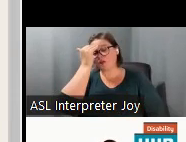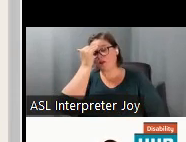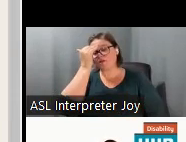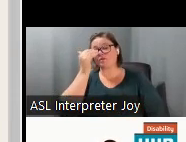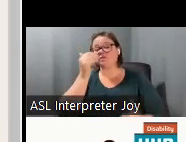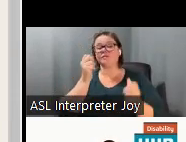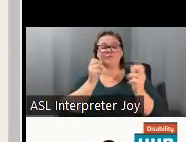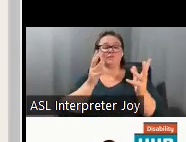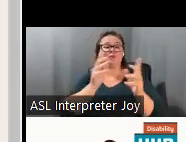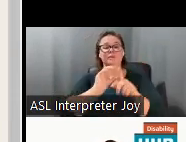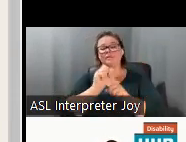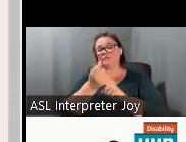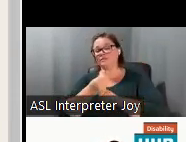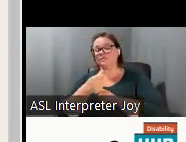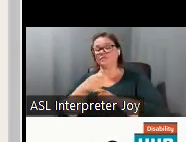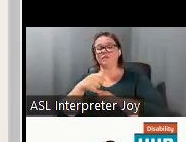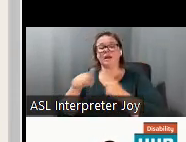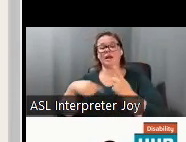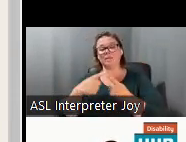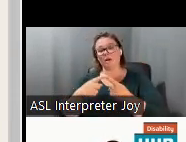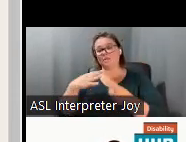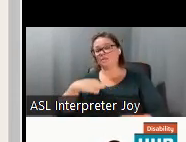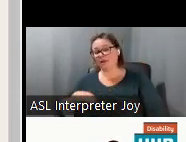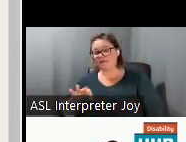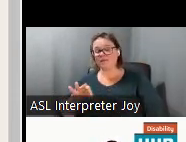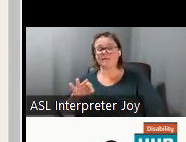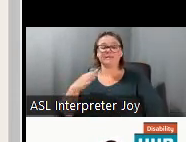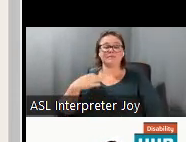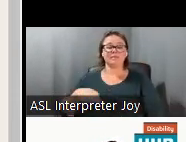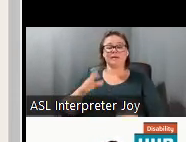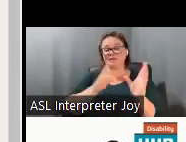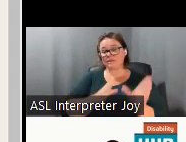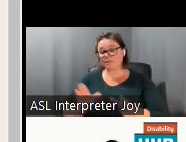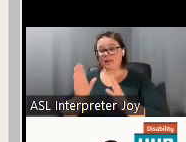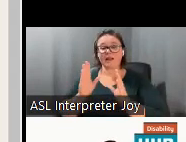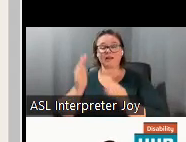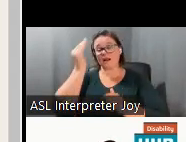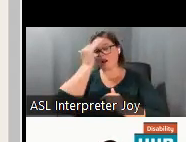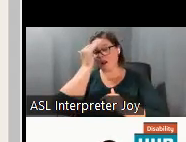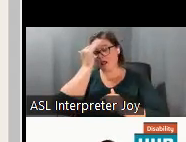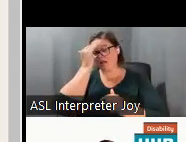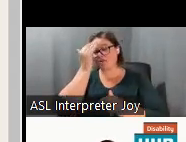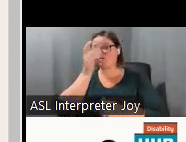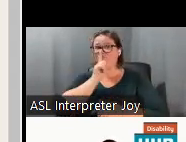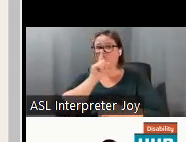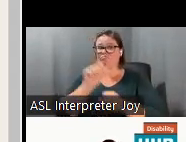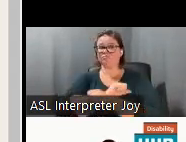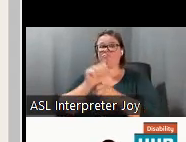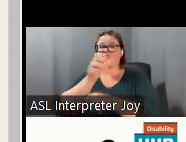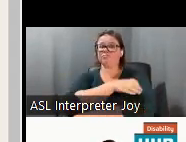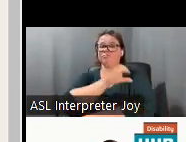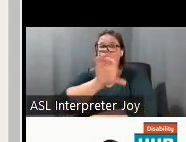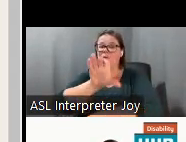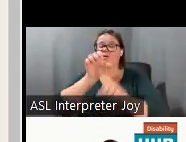many instances surrounding benefits and benefits planning, knowledge is power, and knowledge